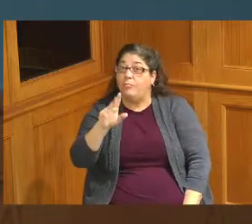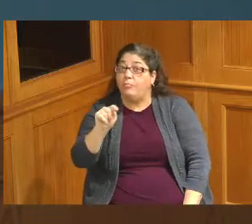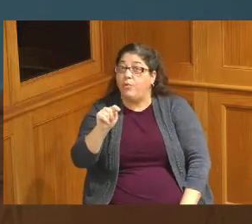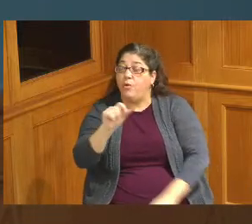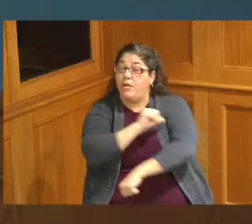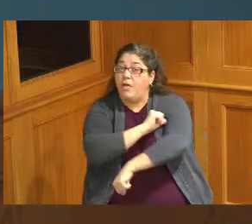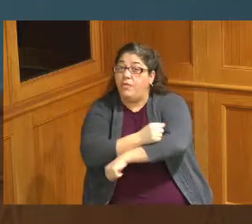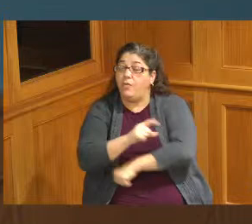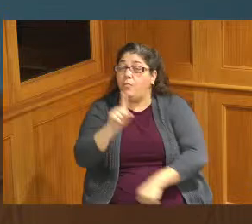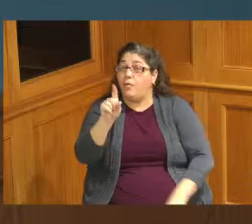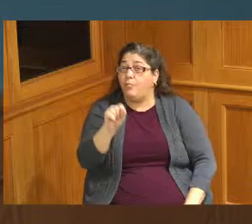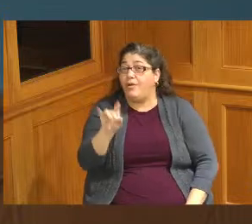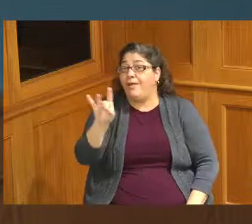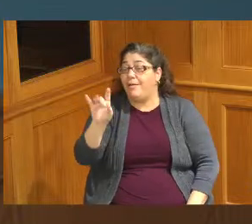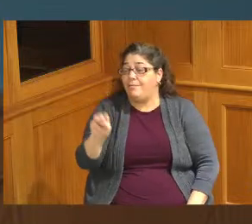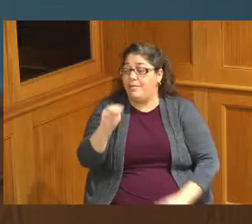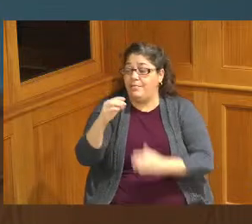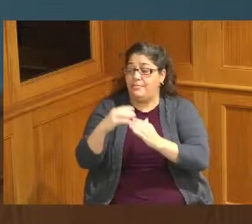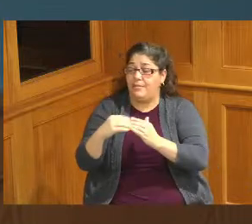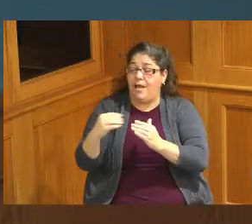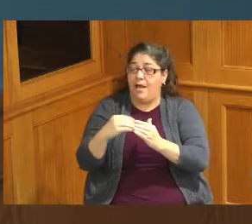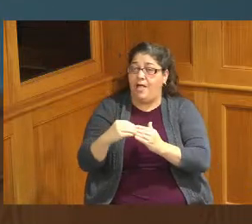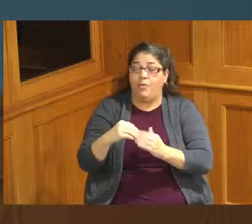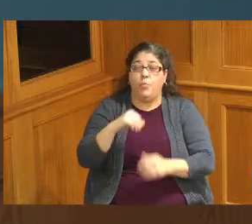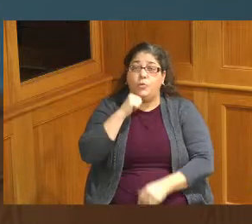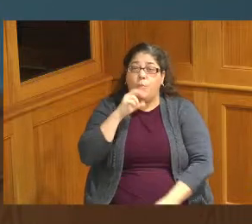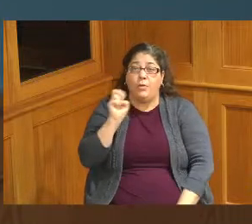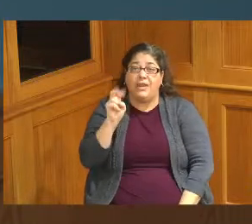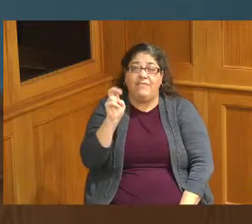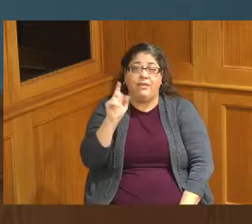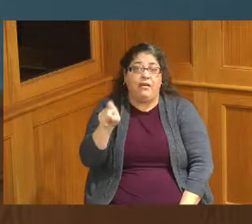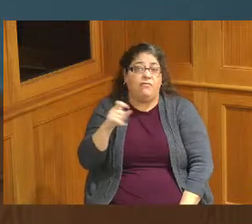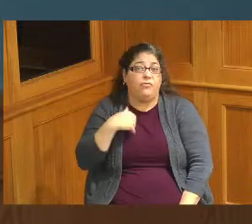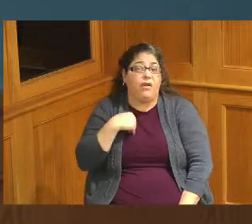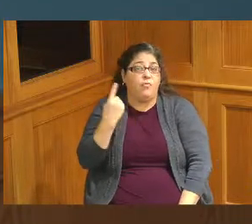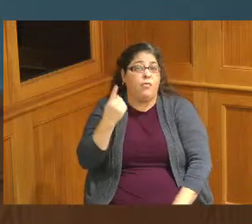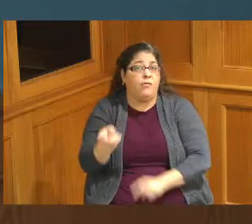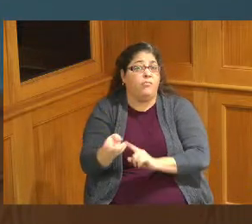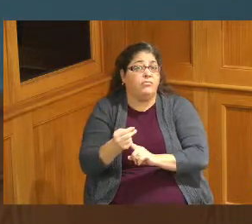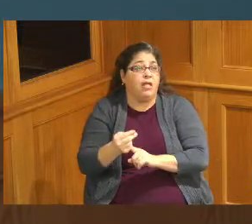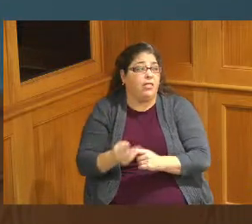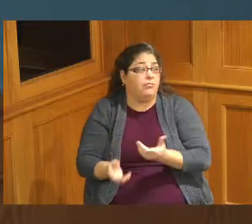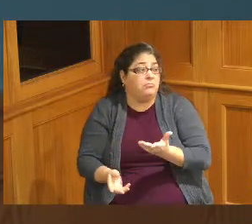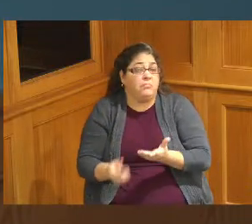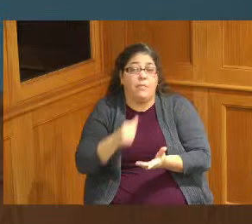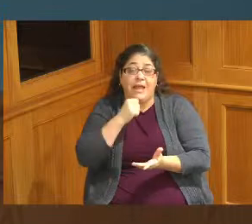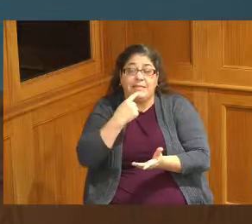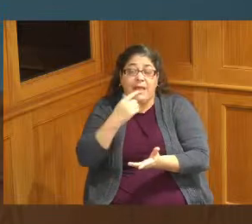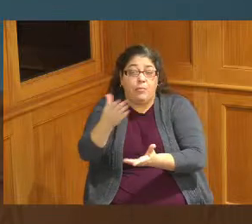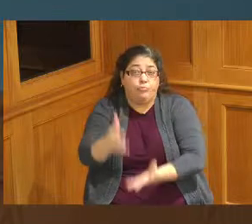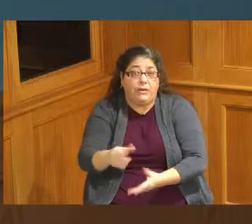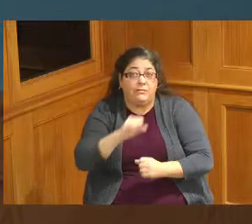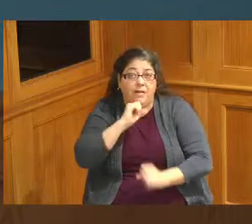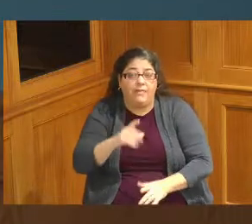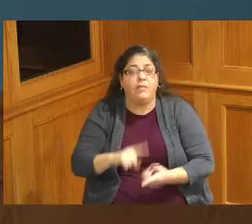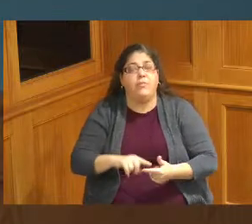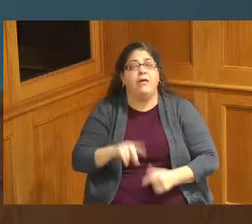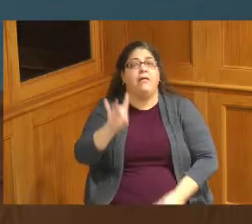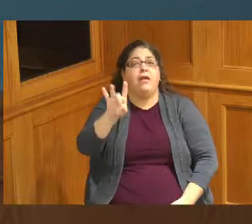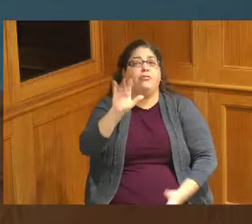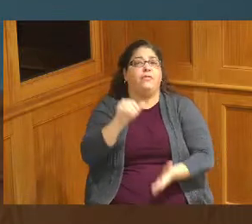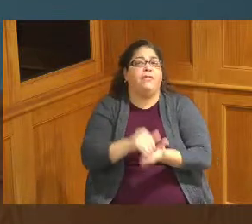single year, and we ain't got to book a hotel, and I'm not saying they don't bring anything in, but $800,000 goes